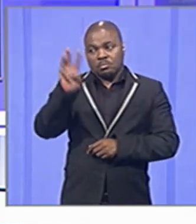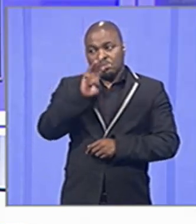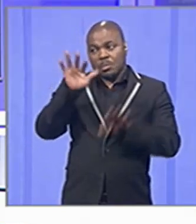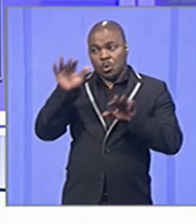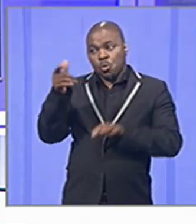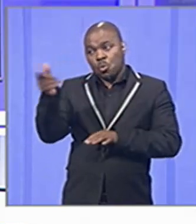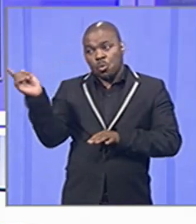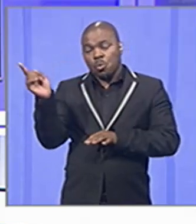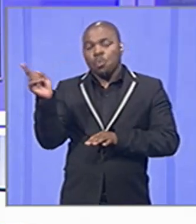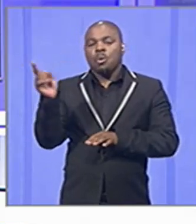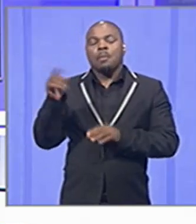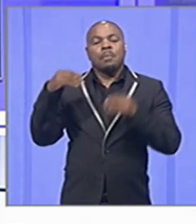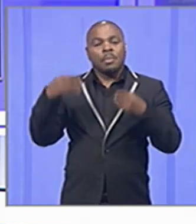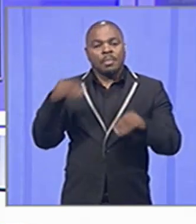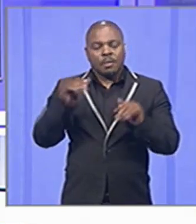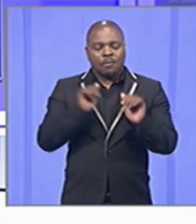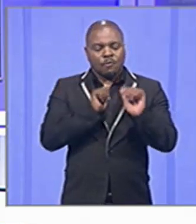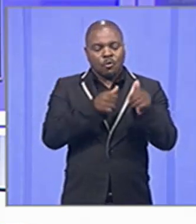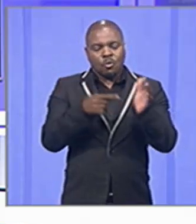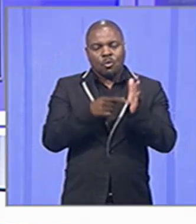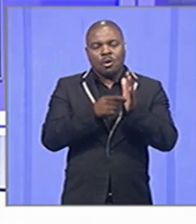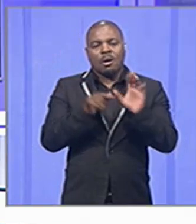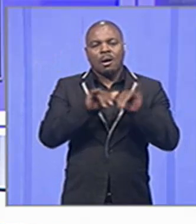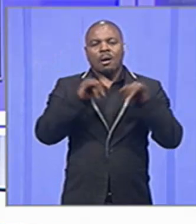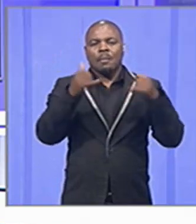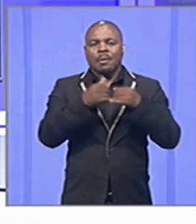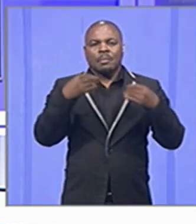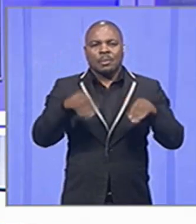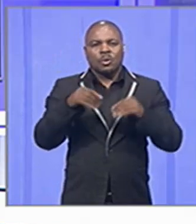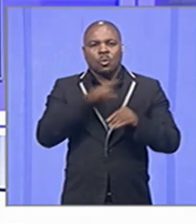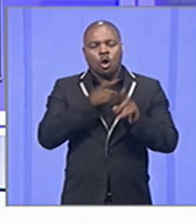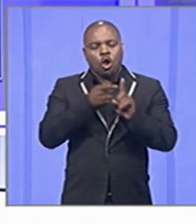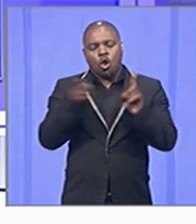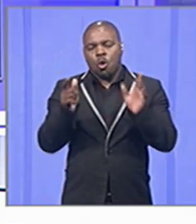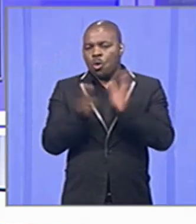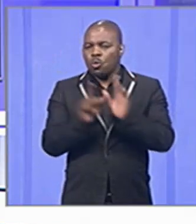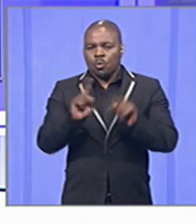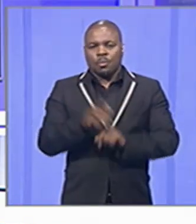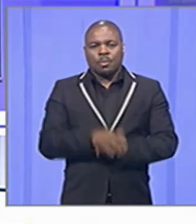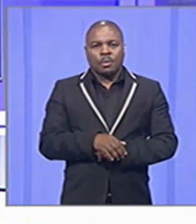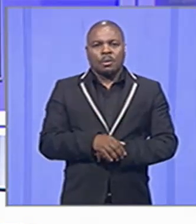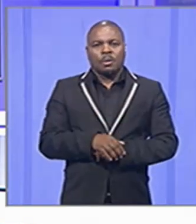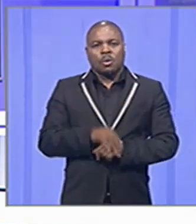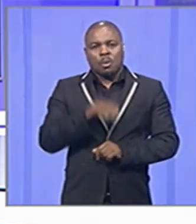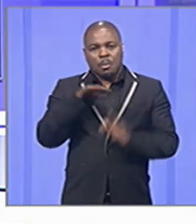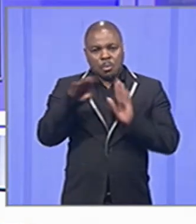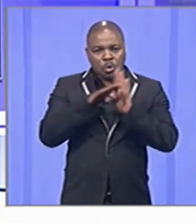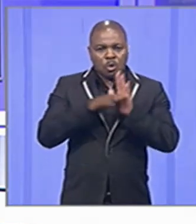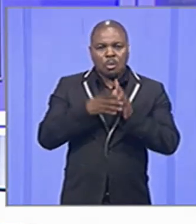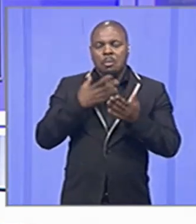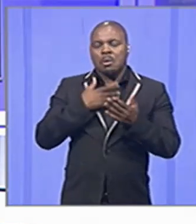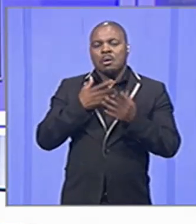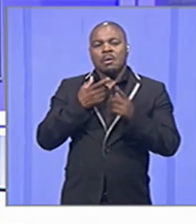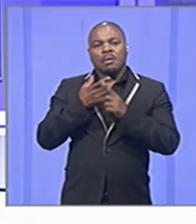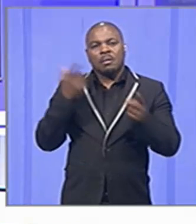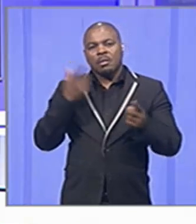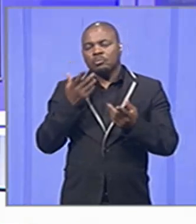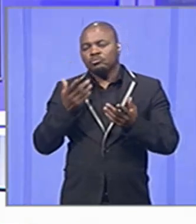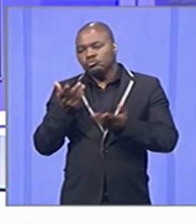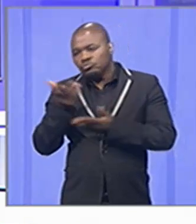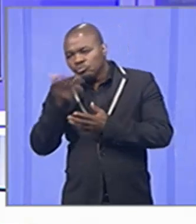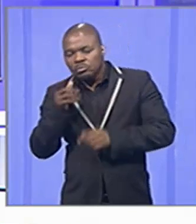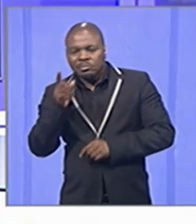melawana ya dikhamphane le badiriši go phema go tshela molao se se latela lesolo le le sa letelwa la go